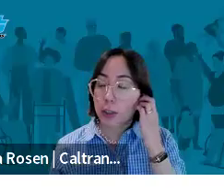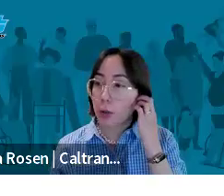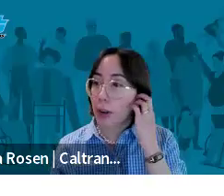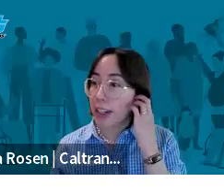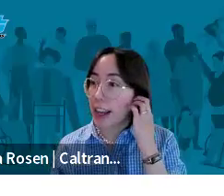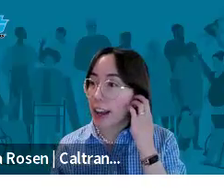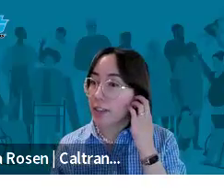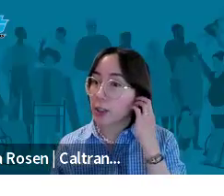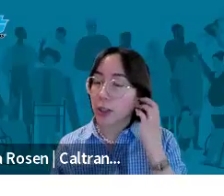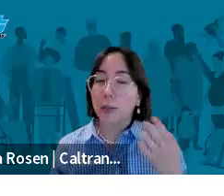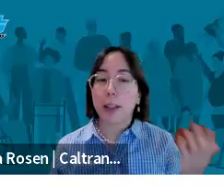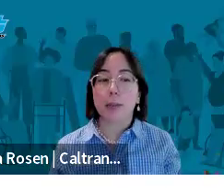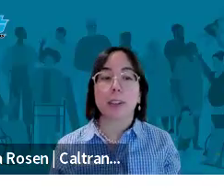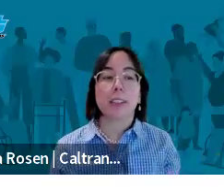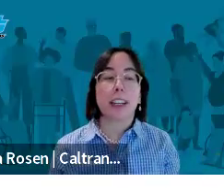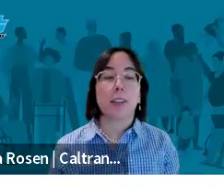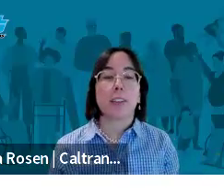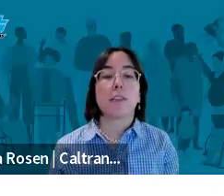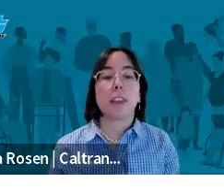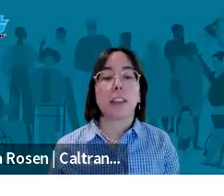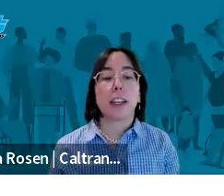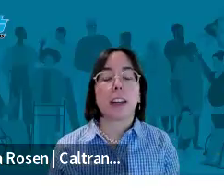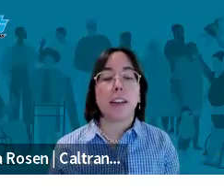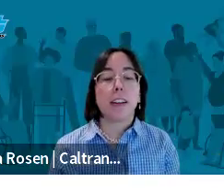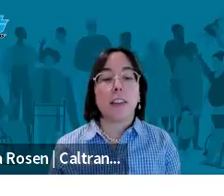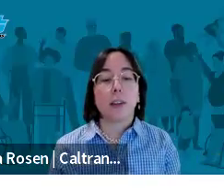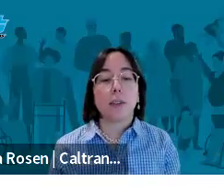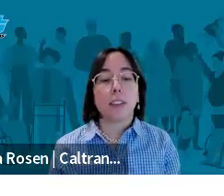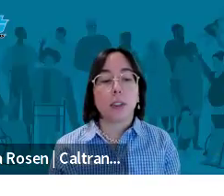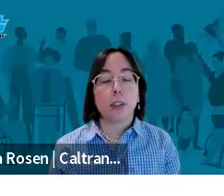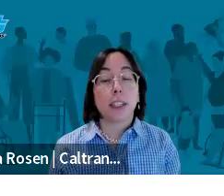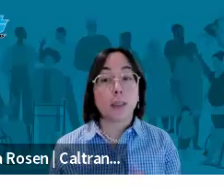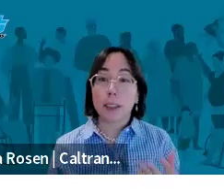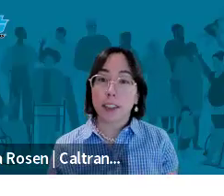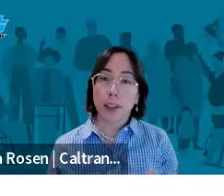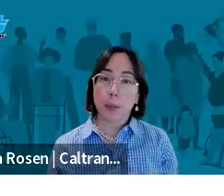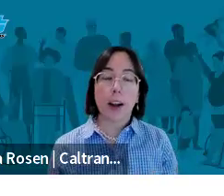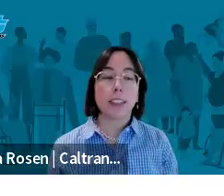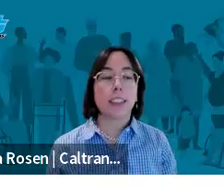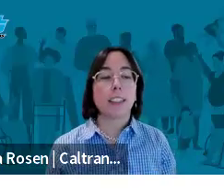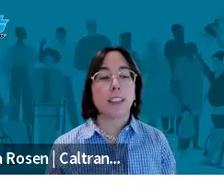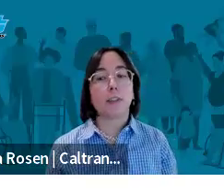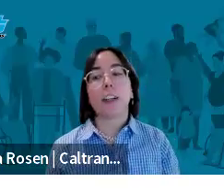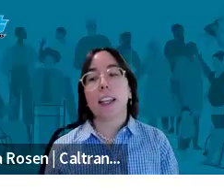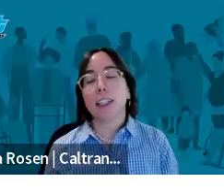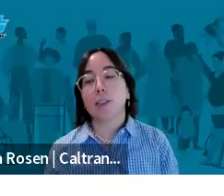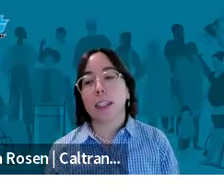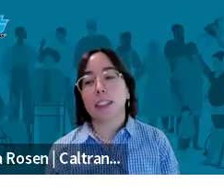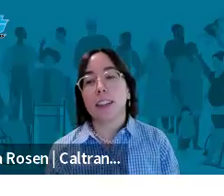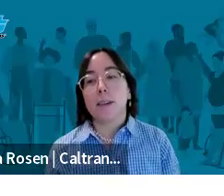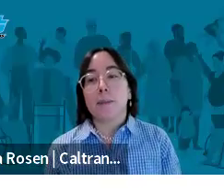hopefully districts will one day have district playbooks that can really fill in those district specific processes